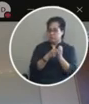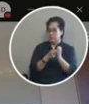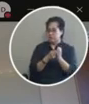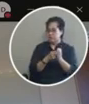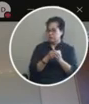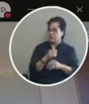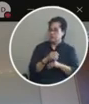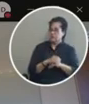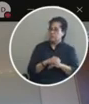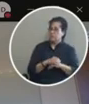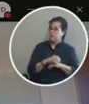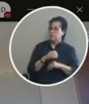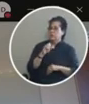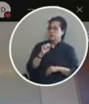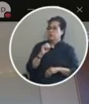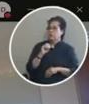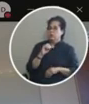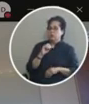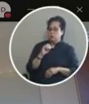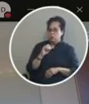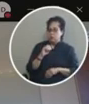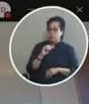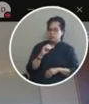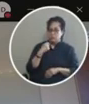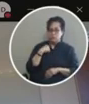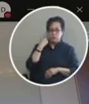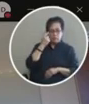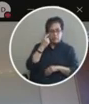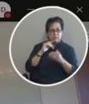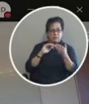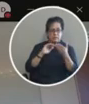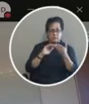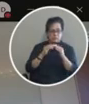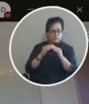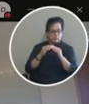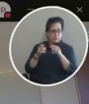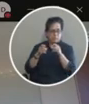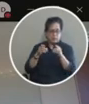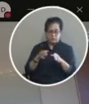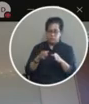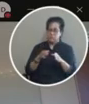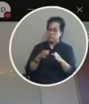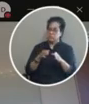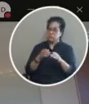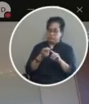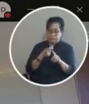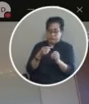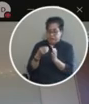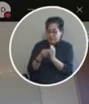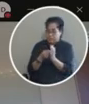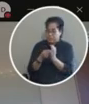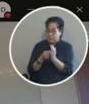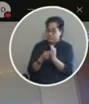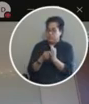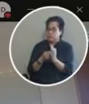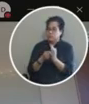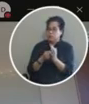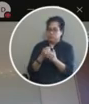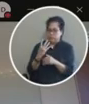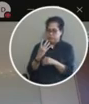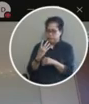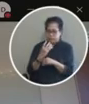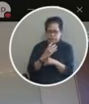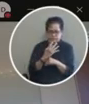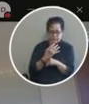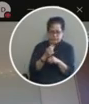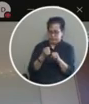exploring. And so I think city manager summed it up really well, that just from a financial position where we were 5 years ago to where we